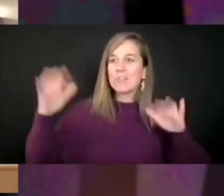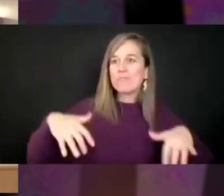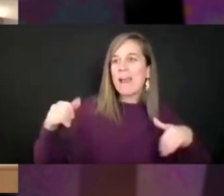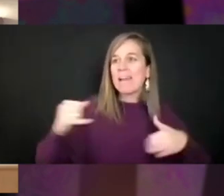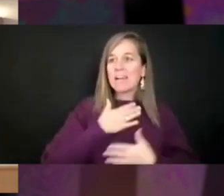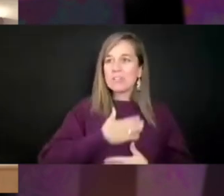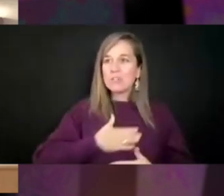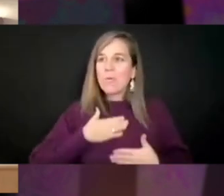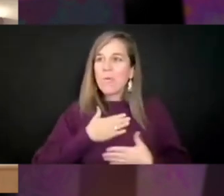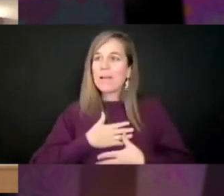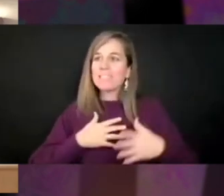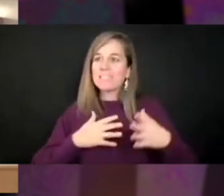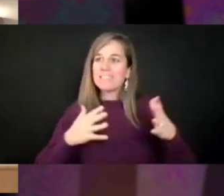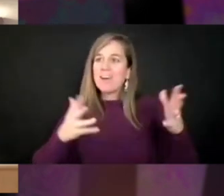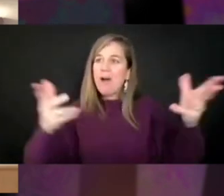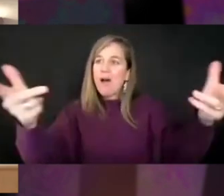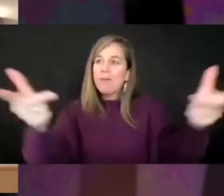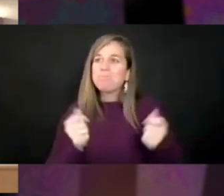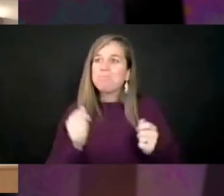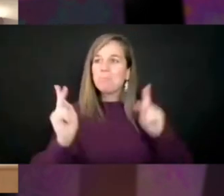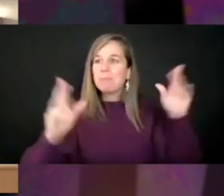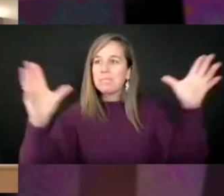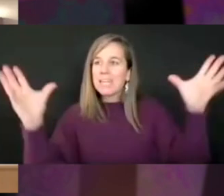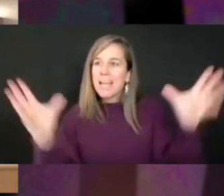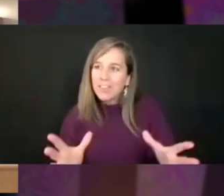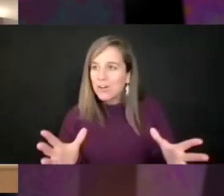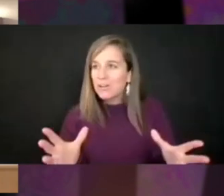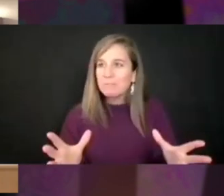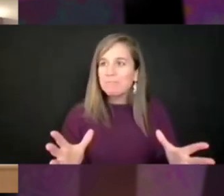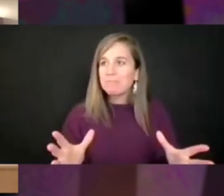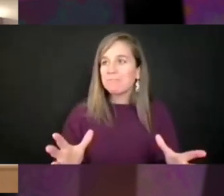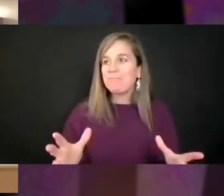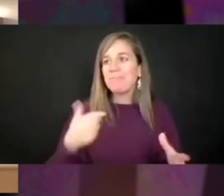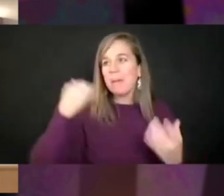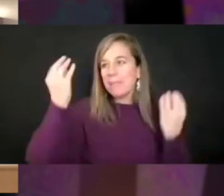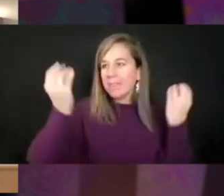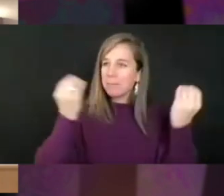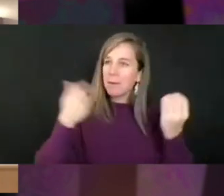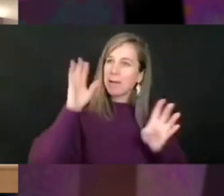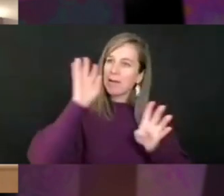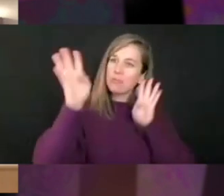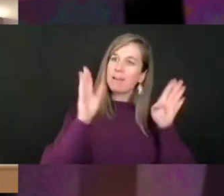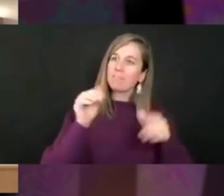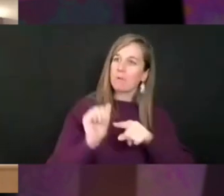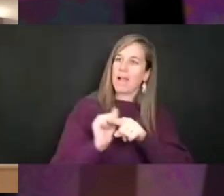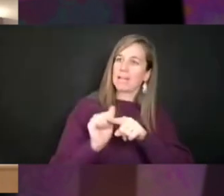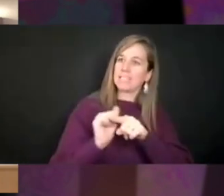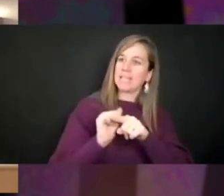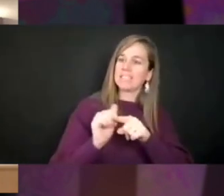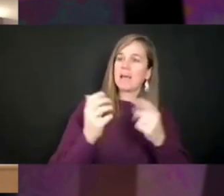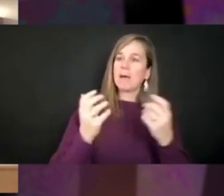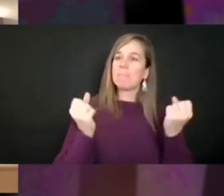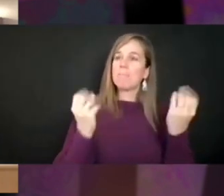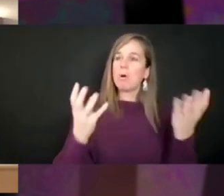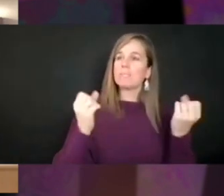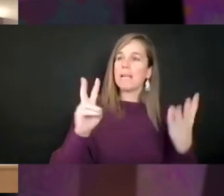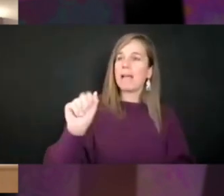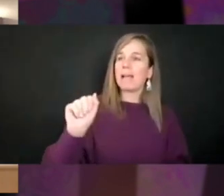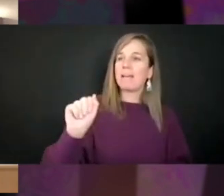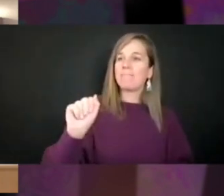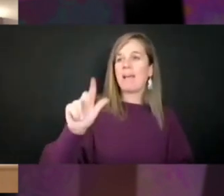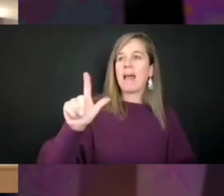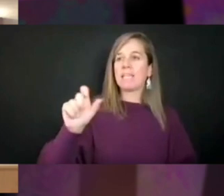people together. I have been thinking about my creative practice as multivalent.